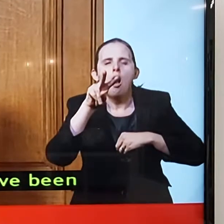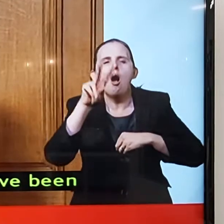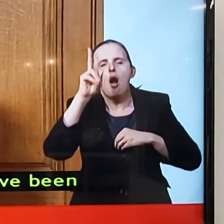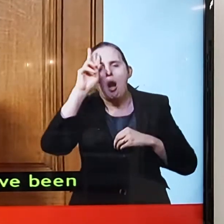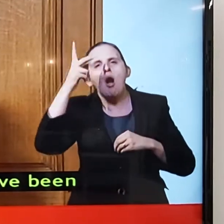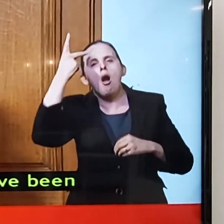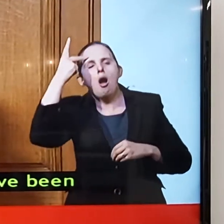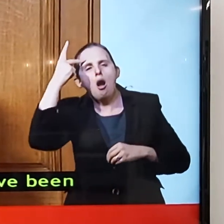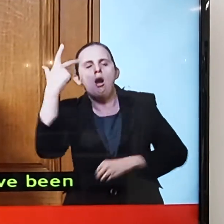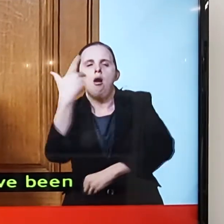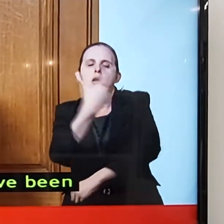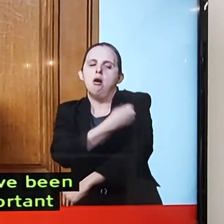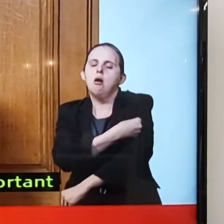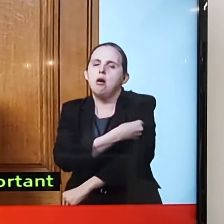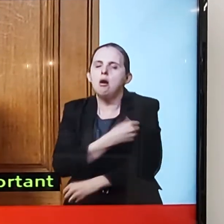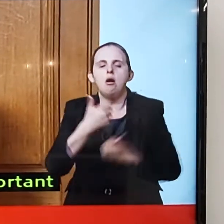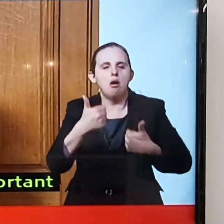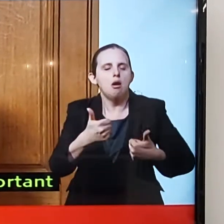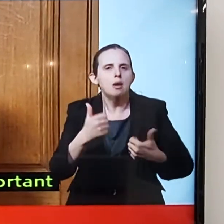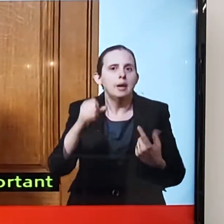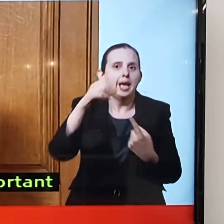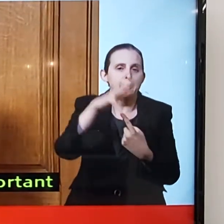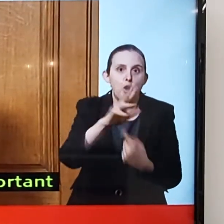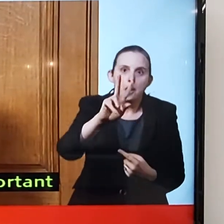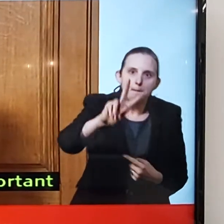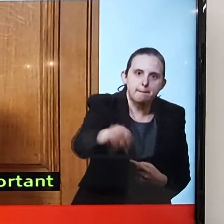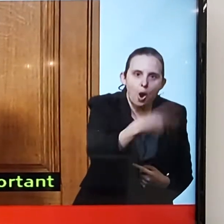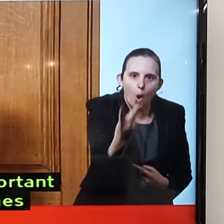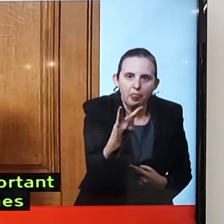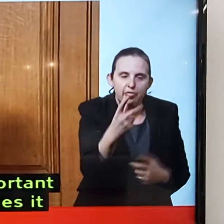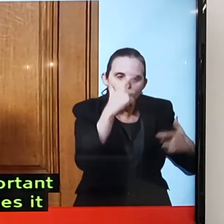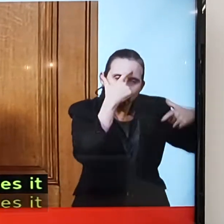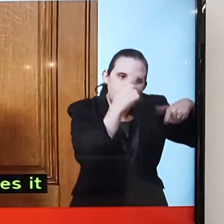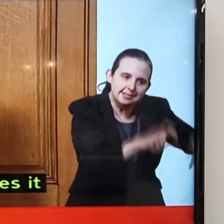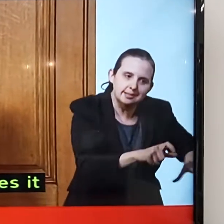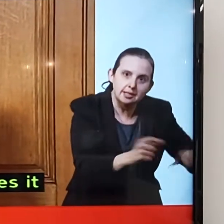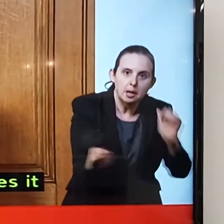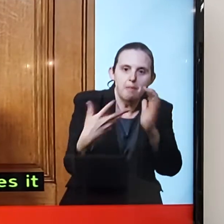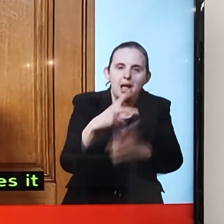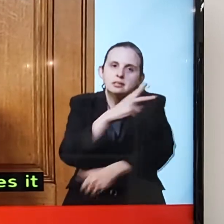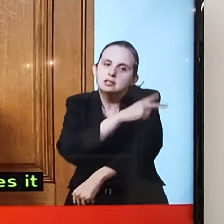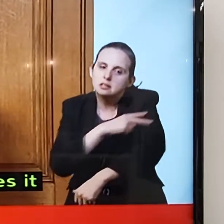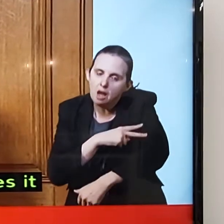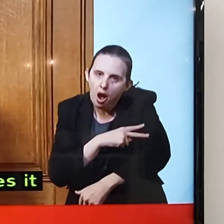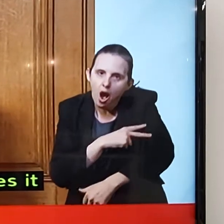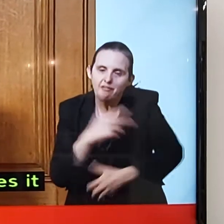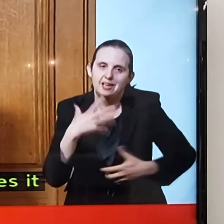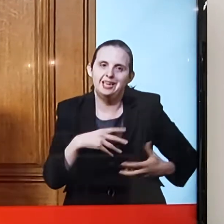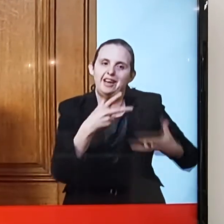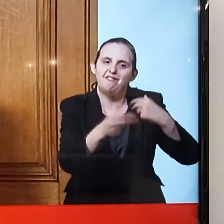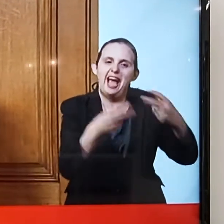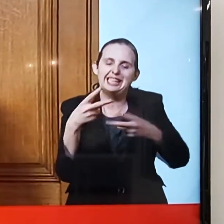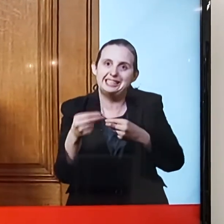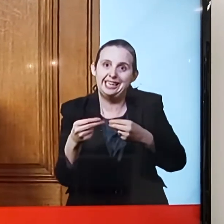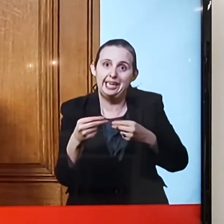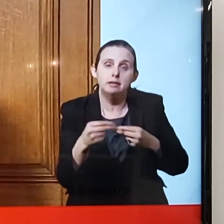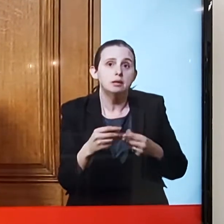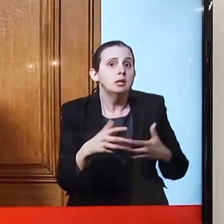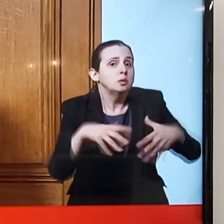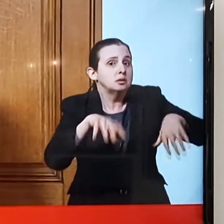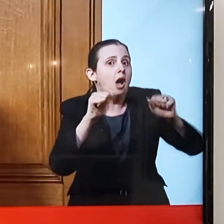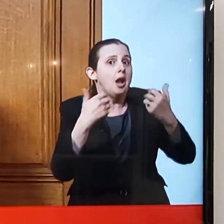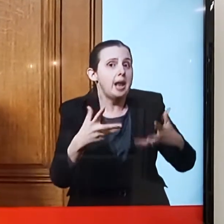population. So it's really important that both the residents and the staff are vaccinated as well. But on the data, so